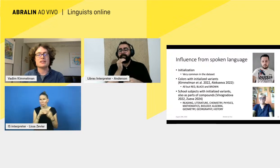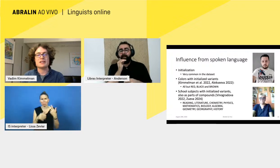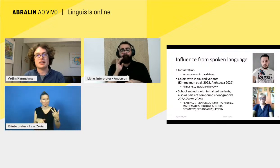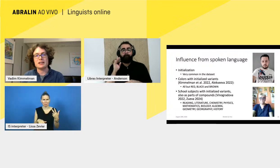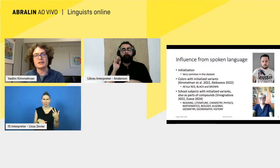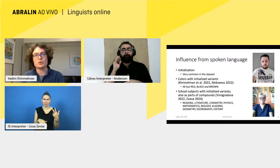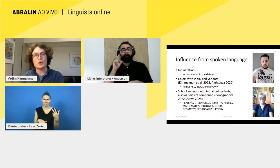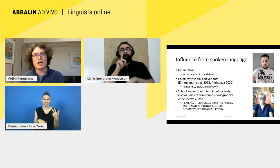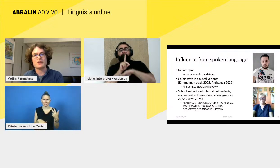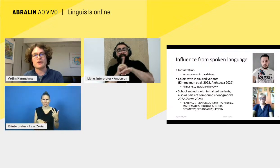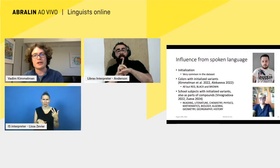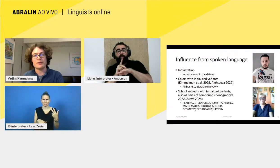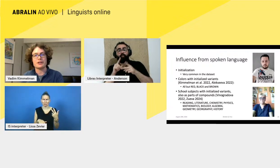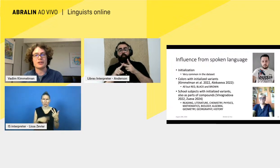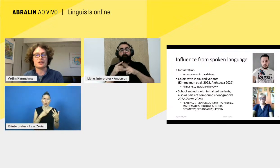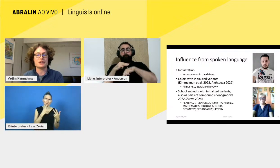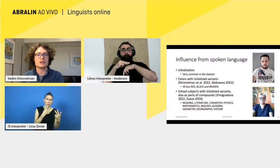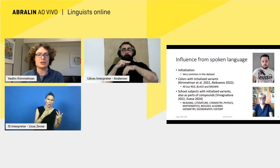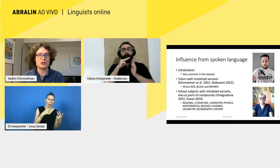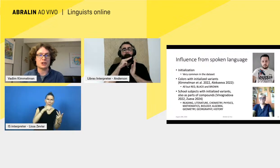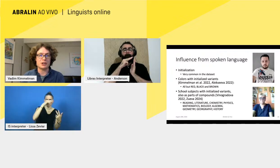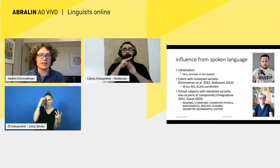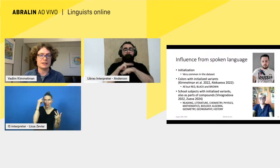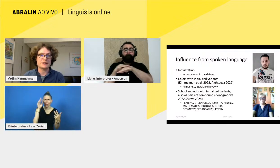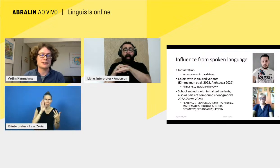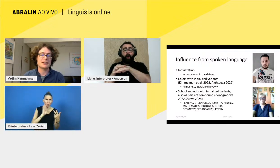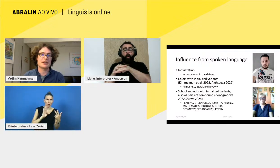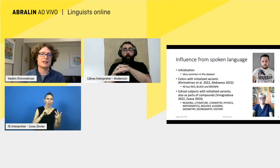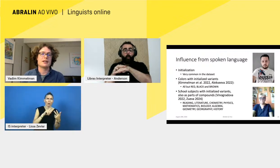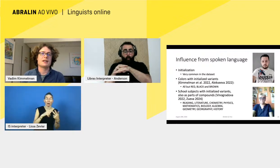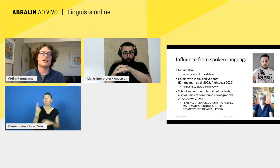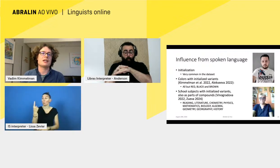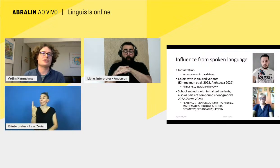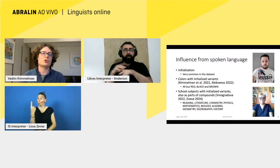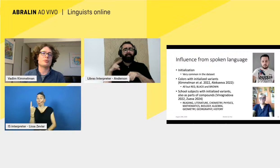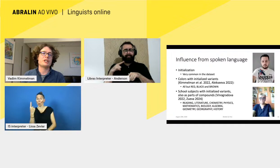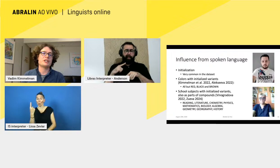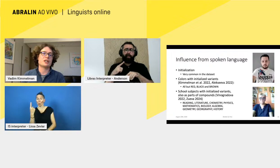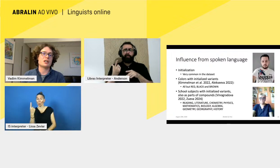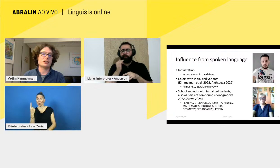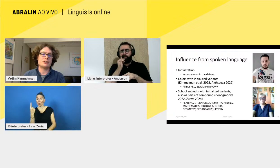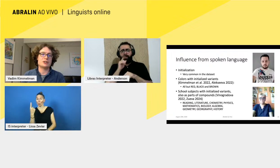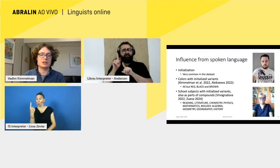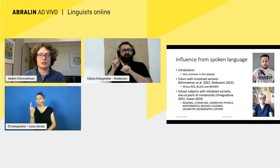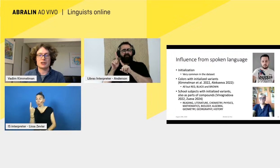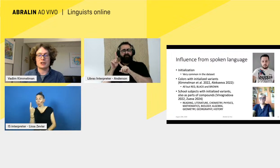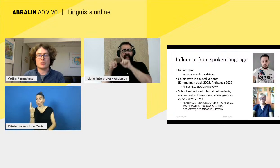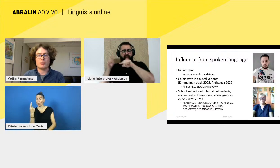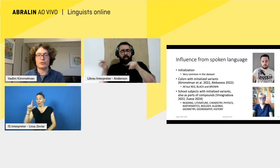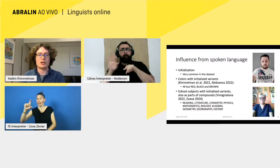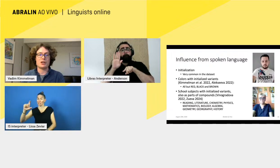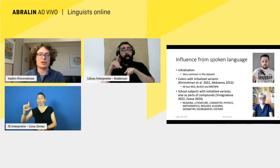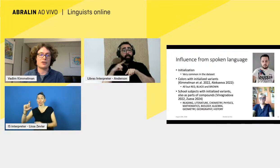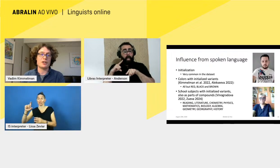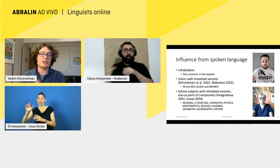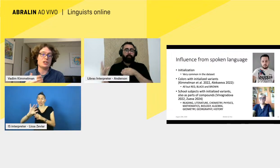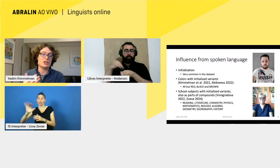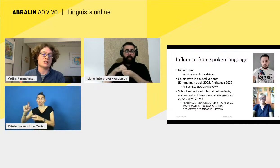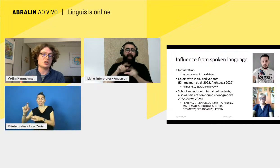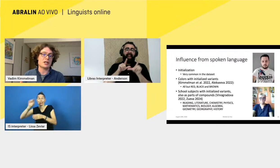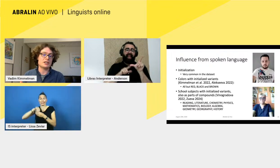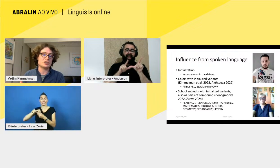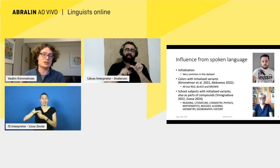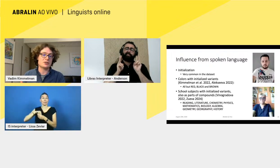have at least one variant that is initialized. And for many colors,